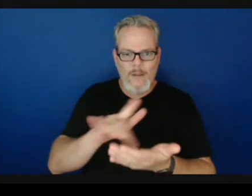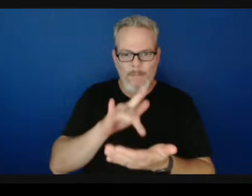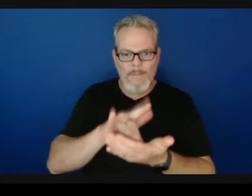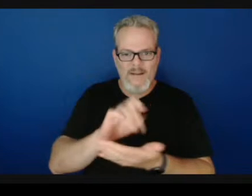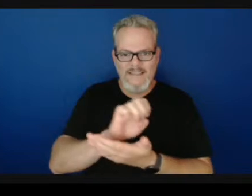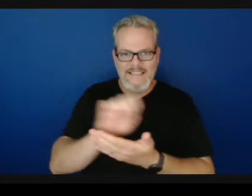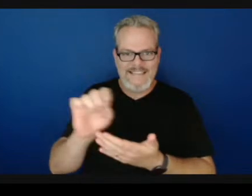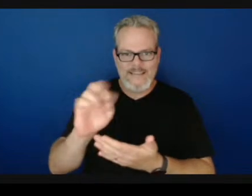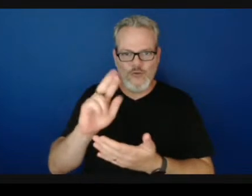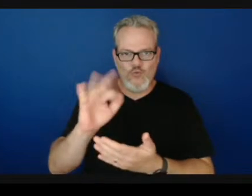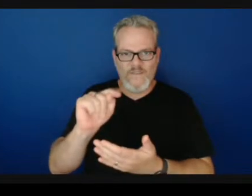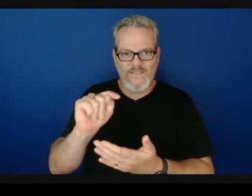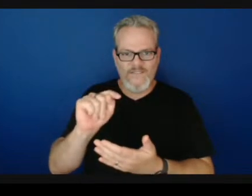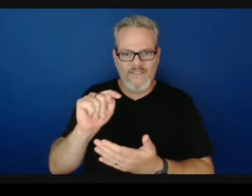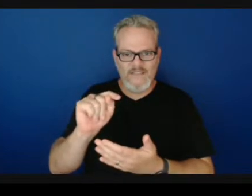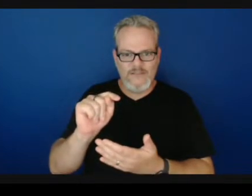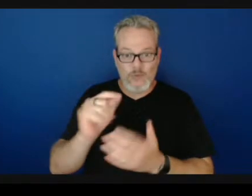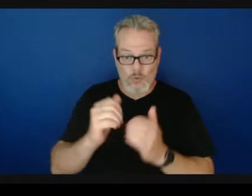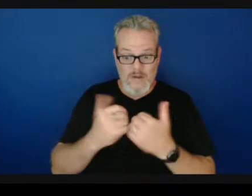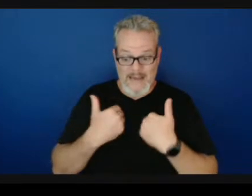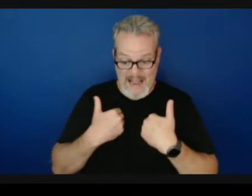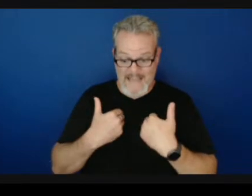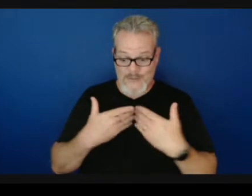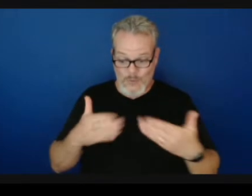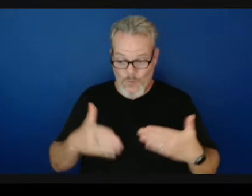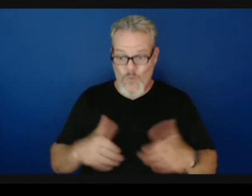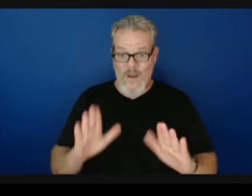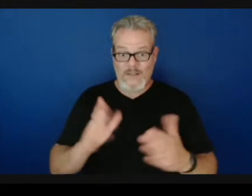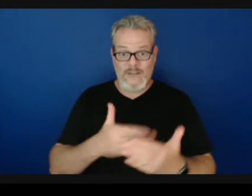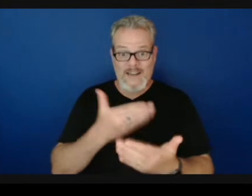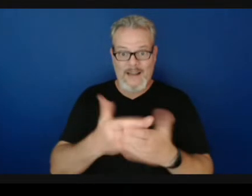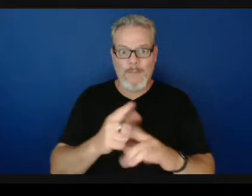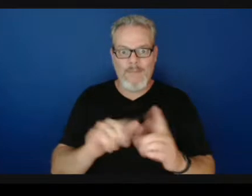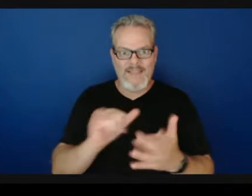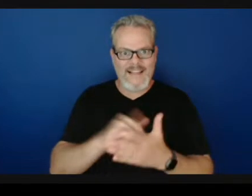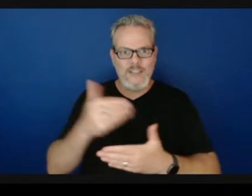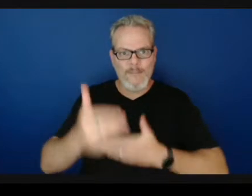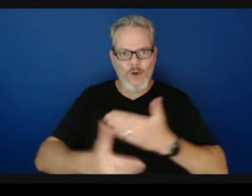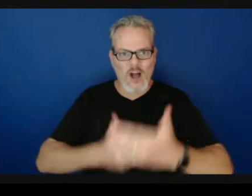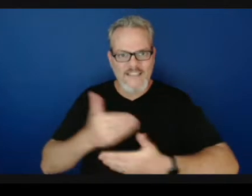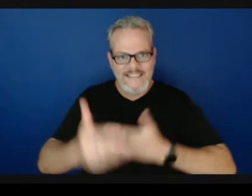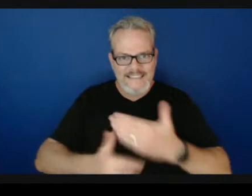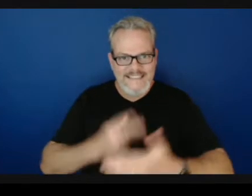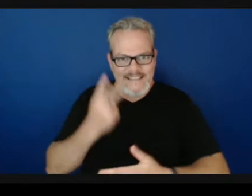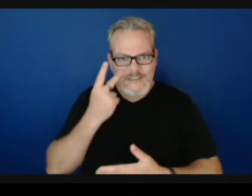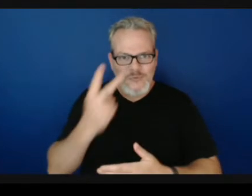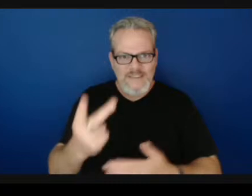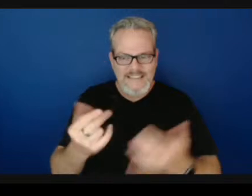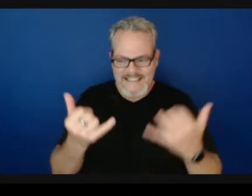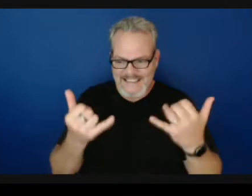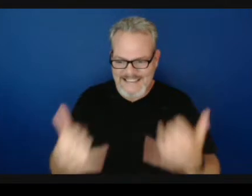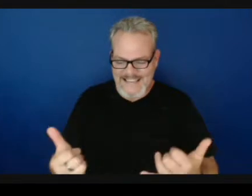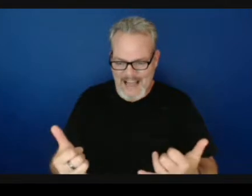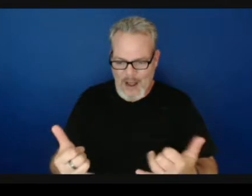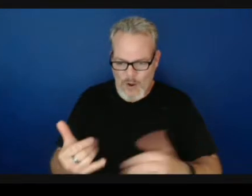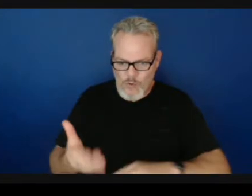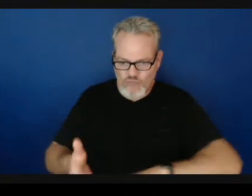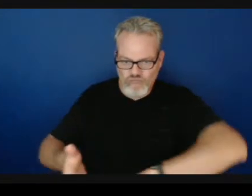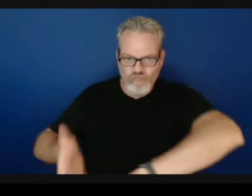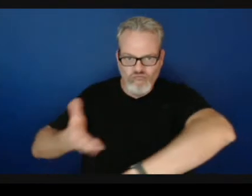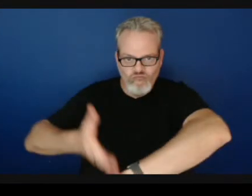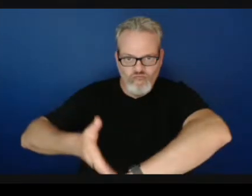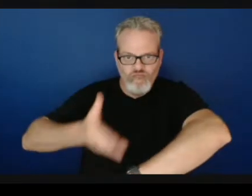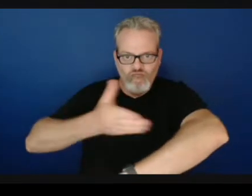go to get there. But this is the process that we're seeing unfold now, is that progression of the restoration of magma to that Middle